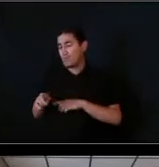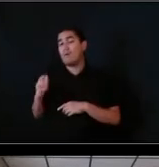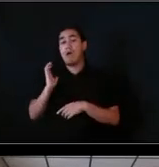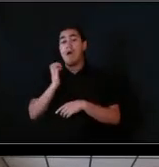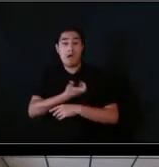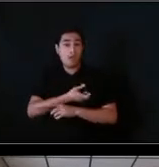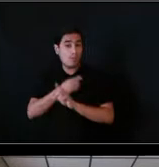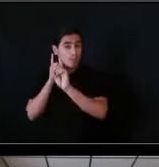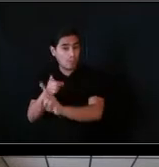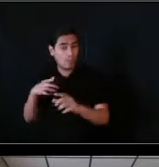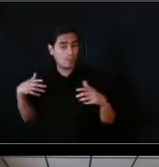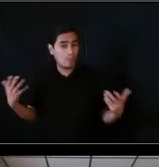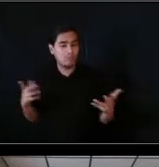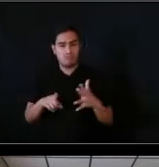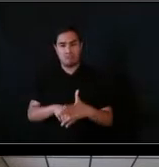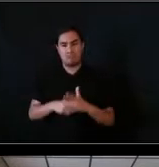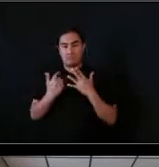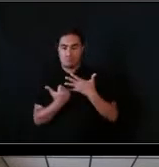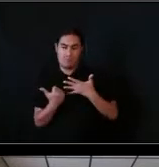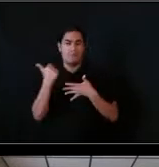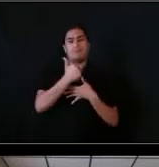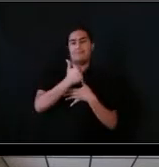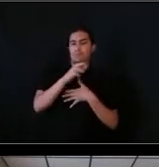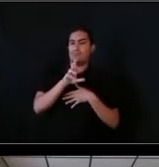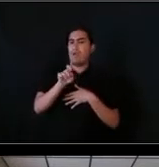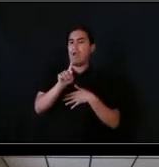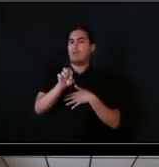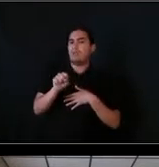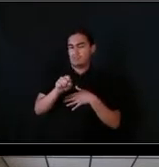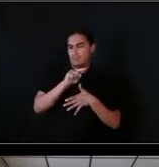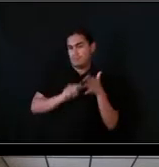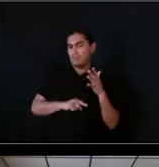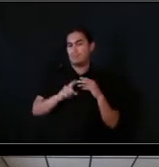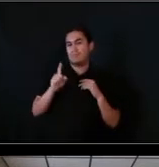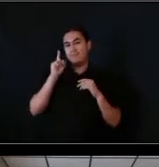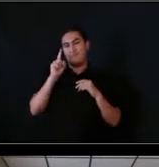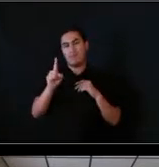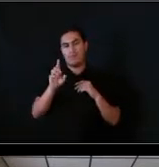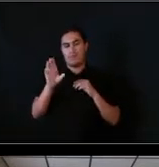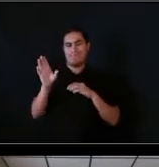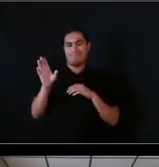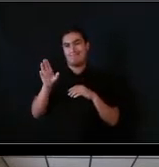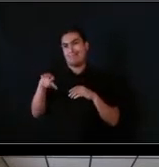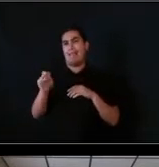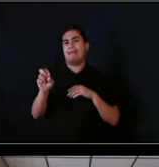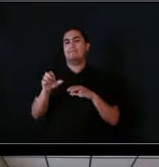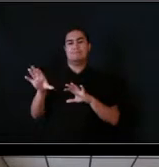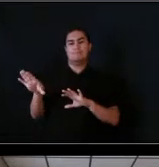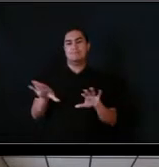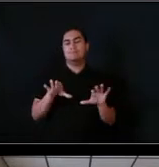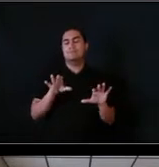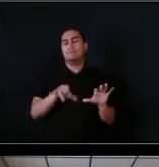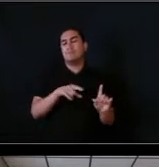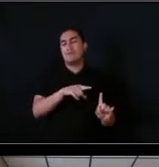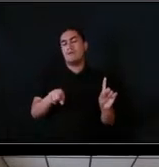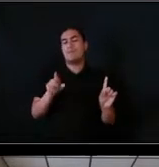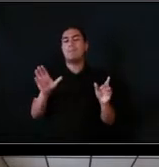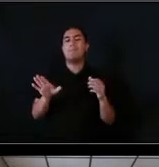is to start prioritizing routes as far as quarter plans go um to